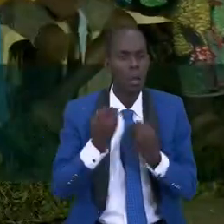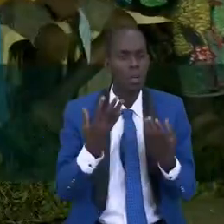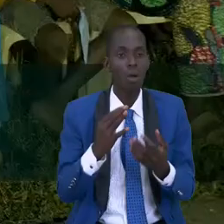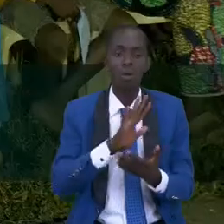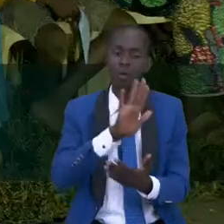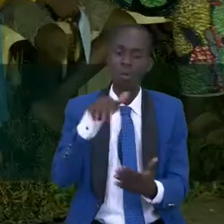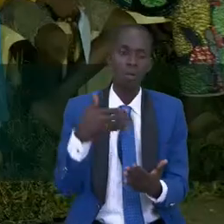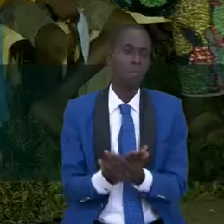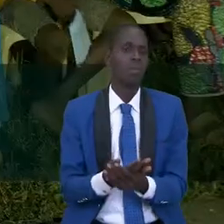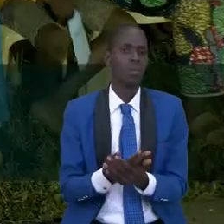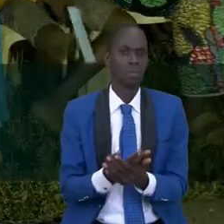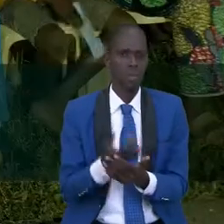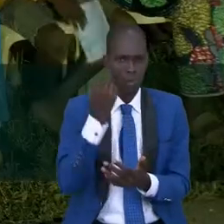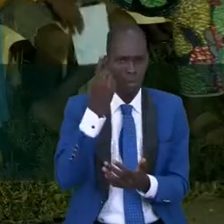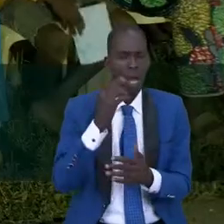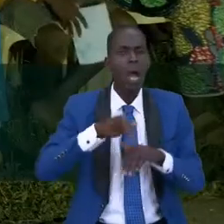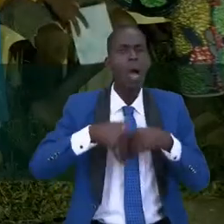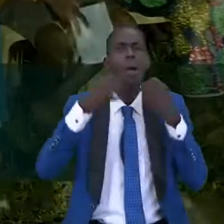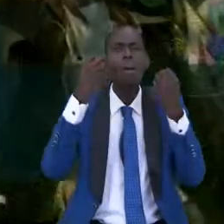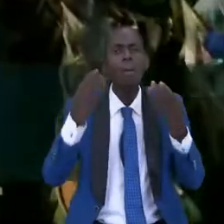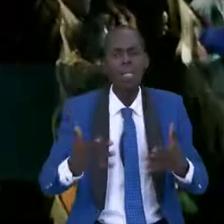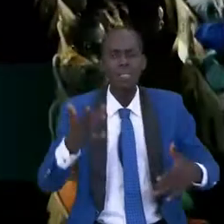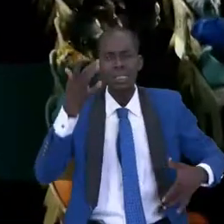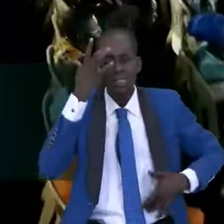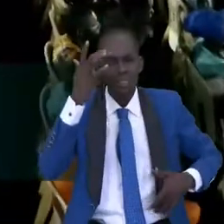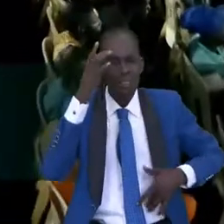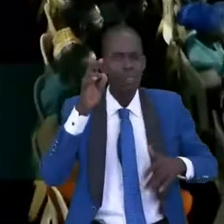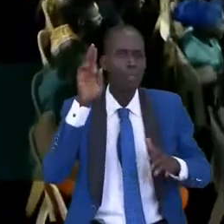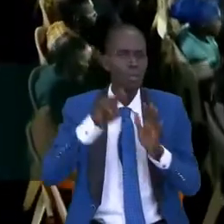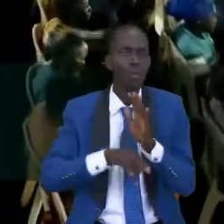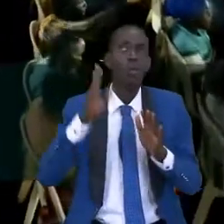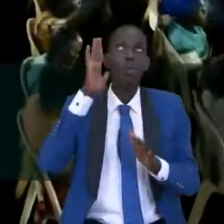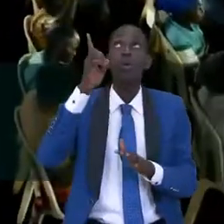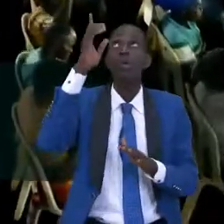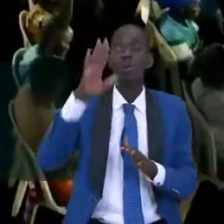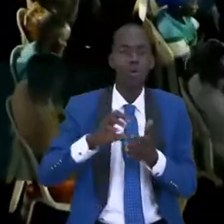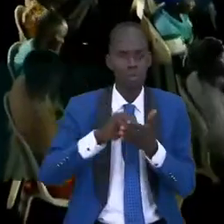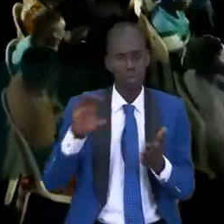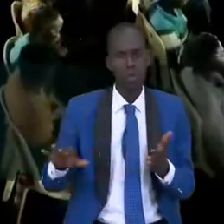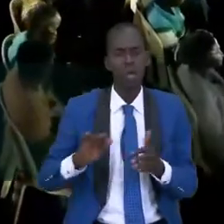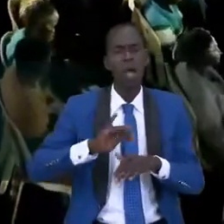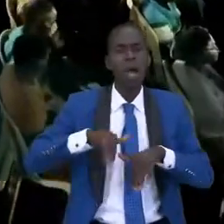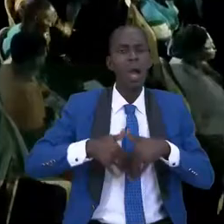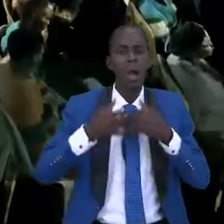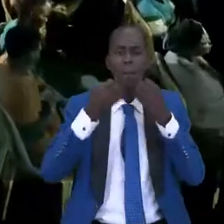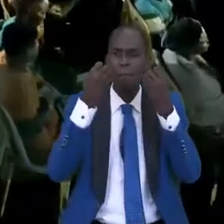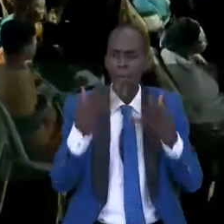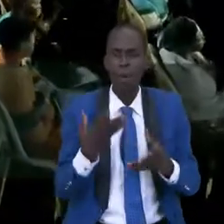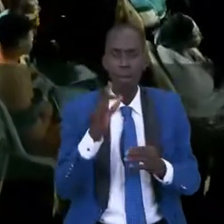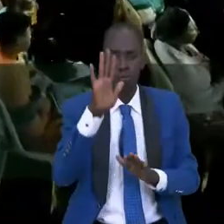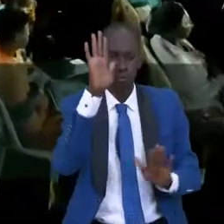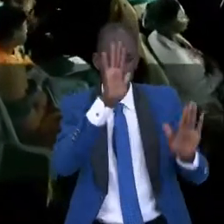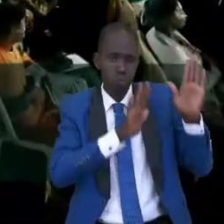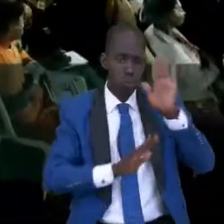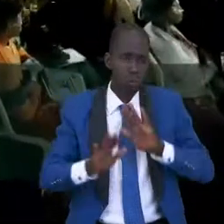I'm talking to you. How many of your trouble, of your mountains, of